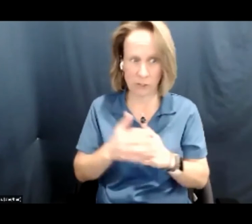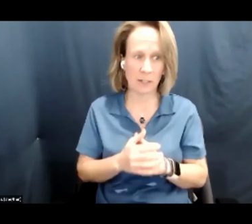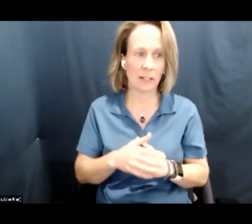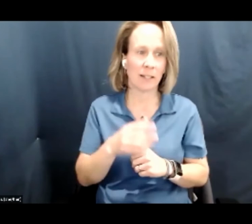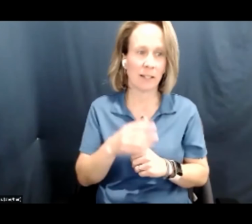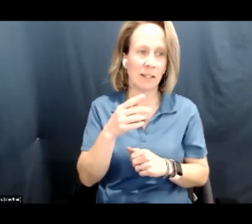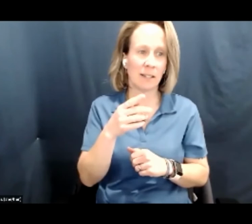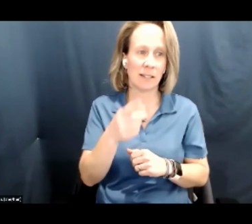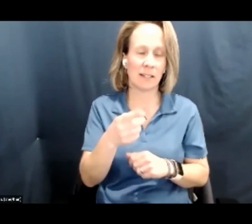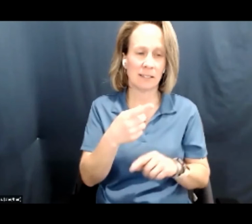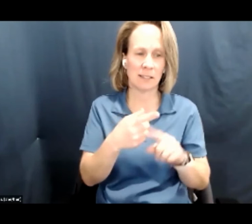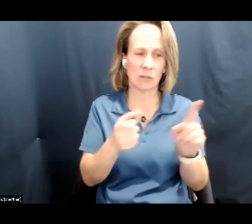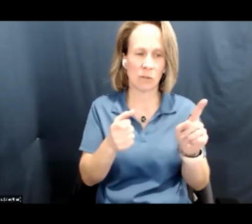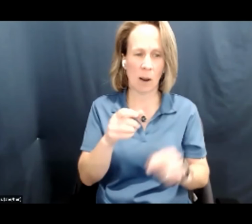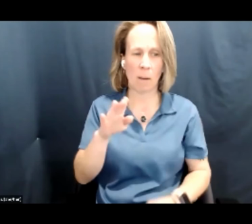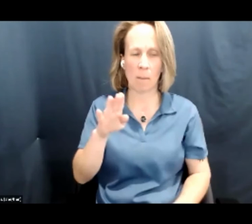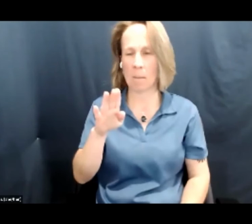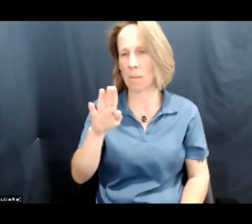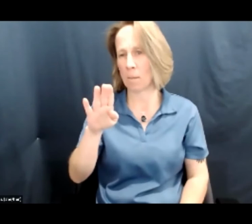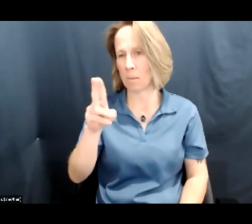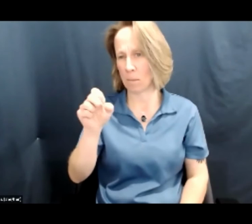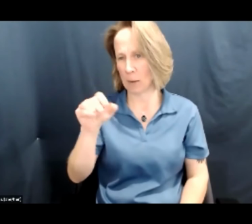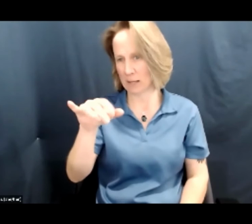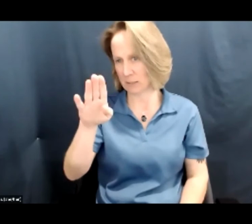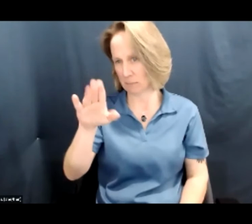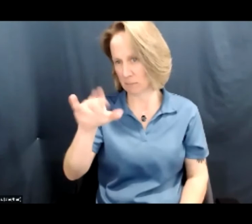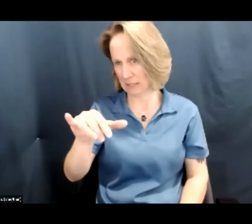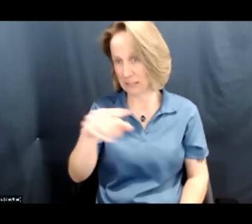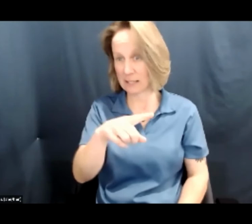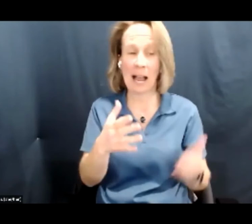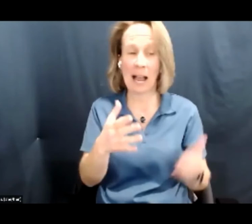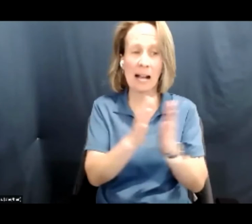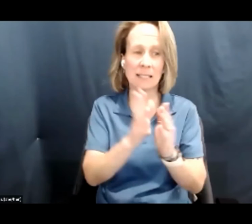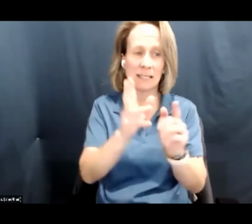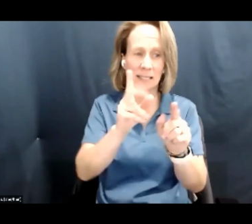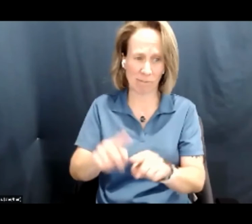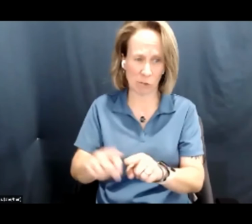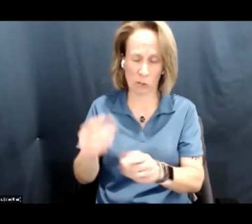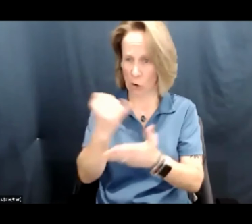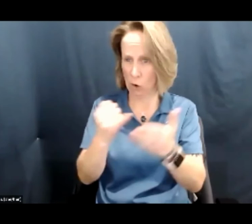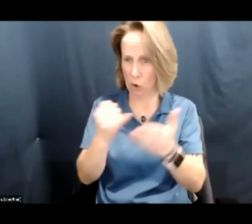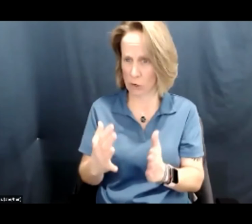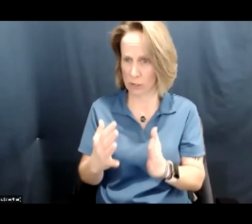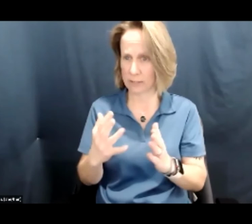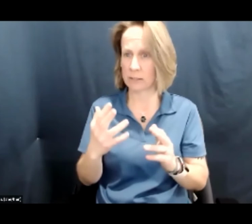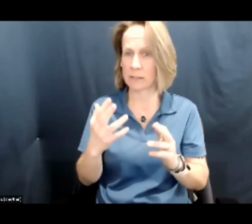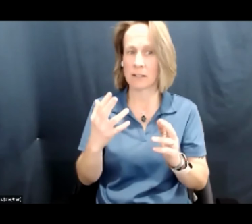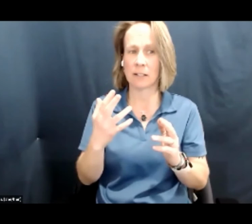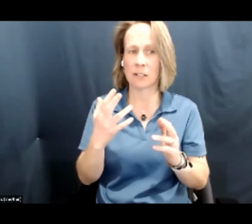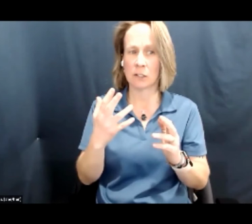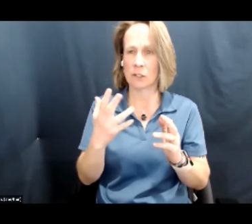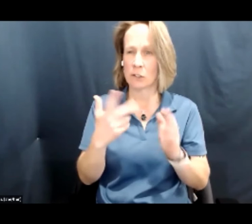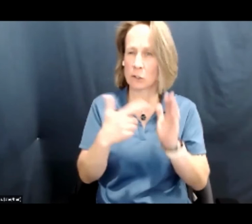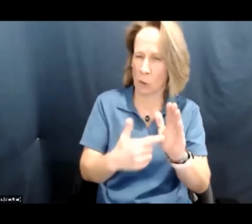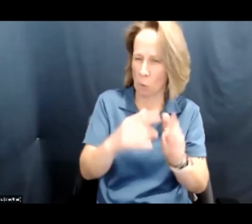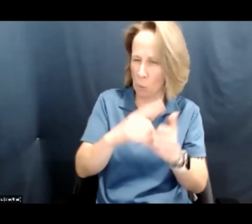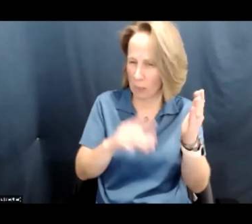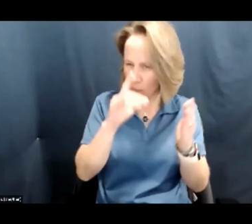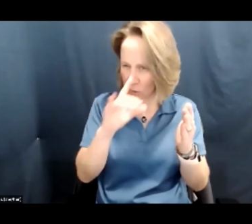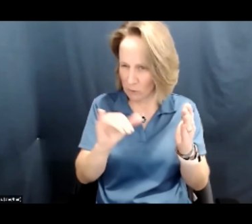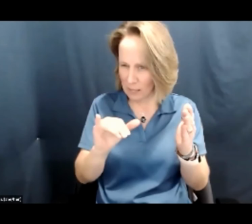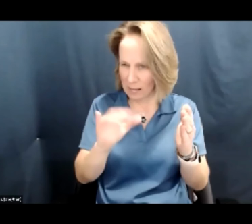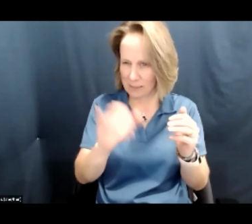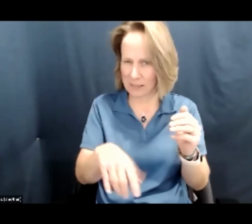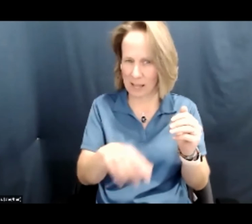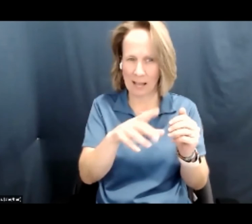an article where they asked different artists to submit what does gender dysphoria look like to them. And then this is the